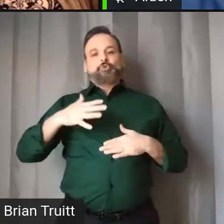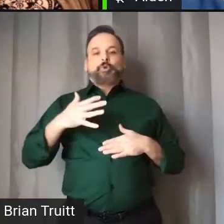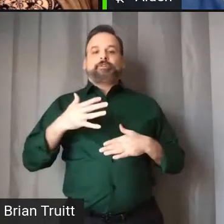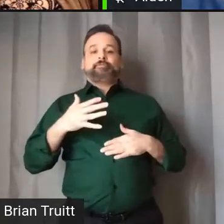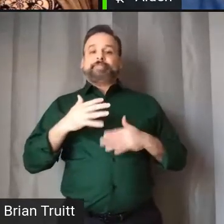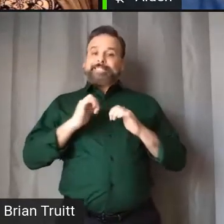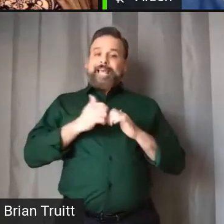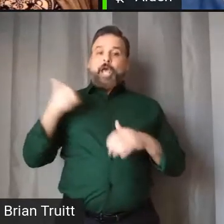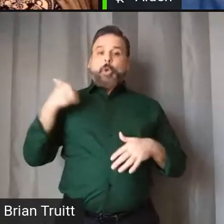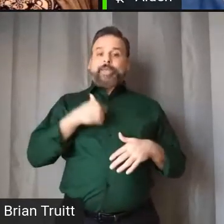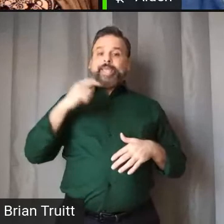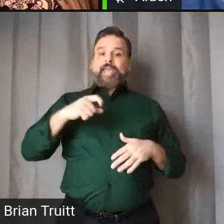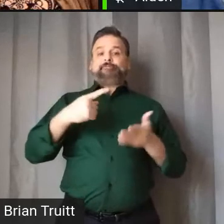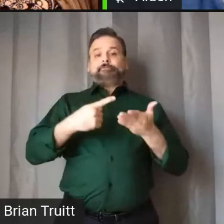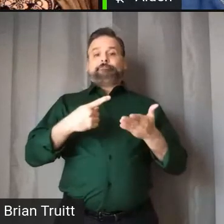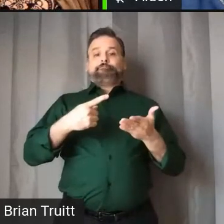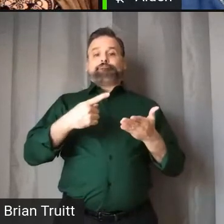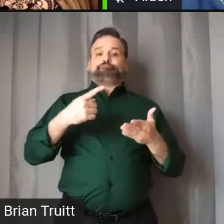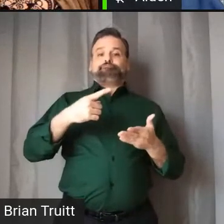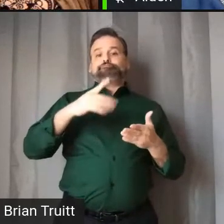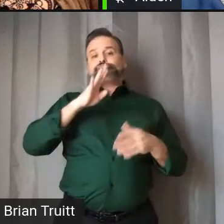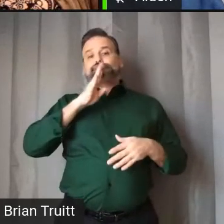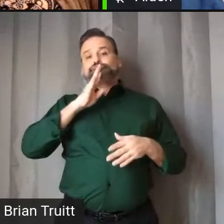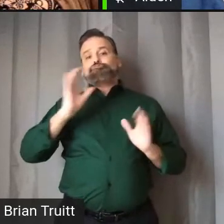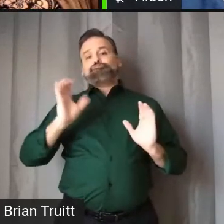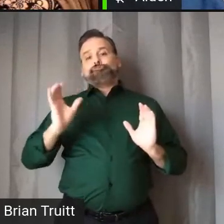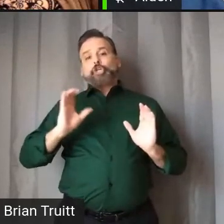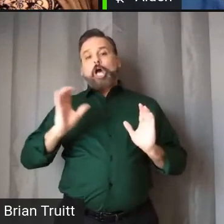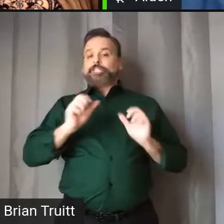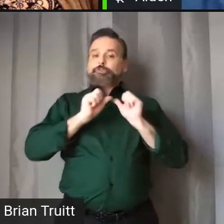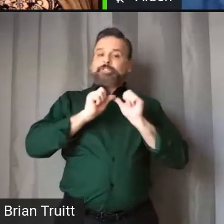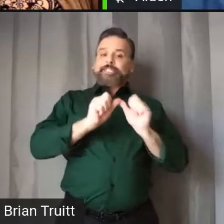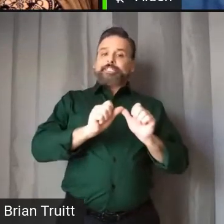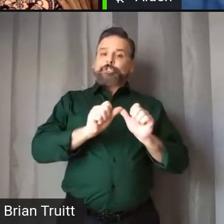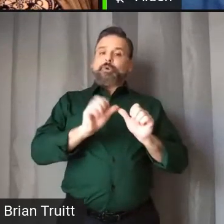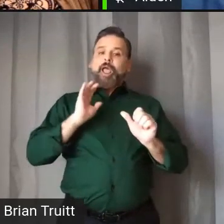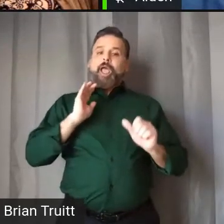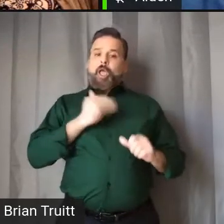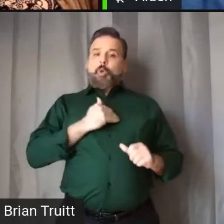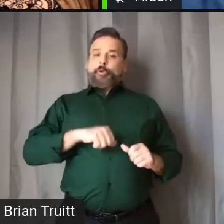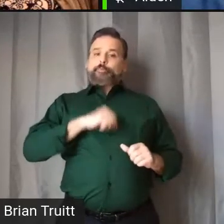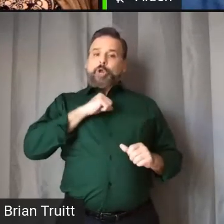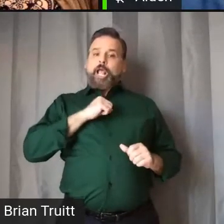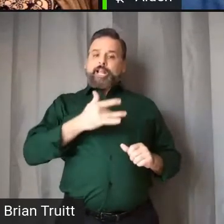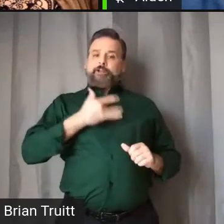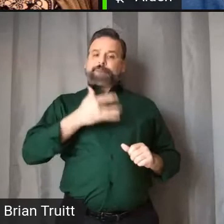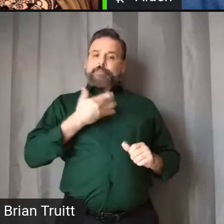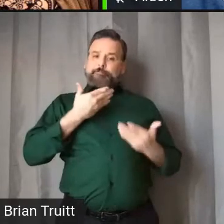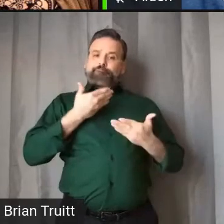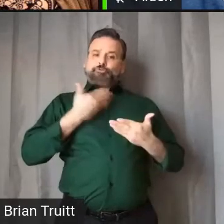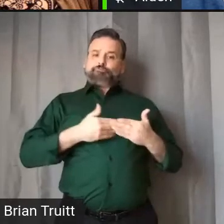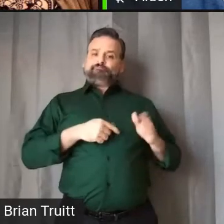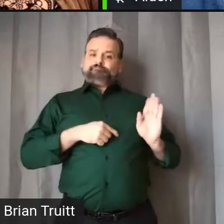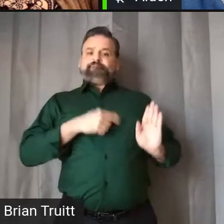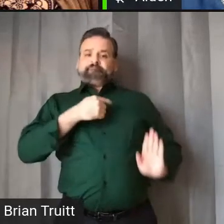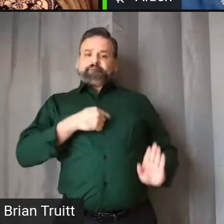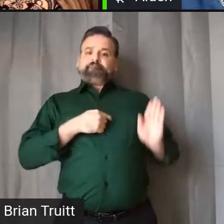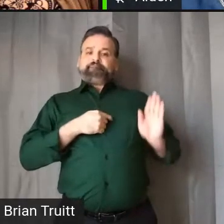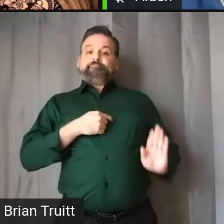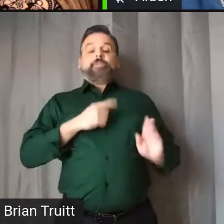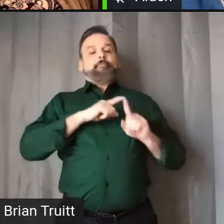we have to talk to maintain our sense of self and our sense of pride. But then it's also that, you know, this is